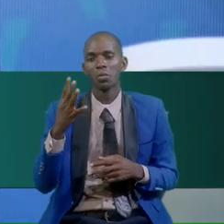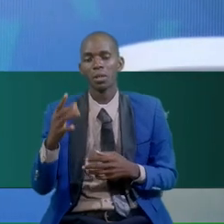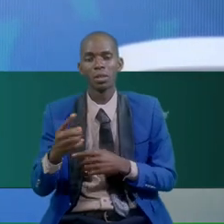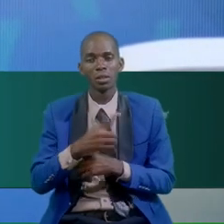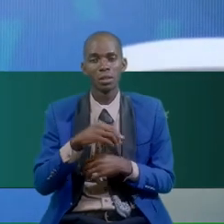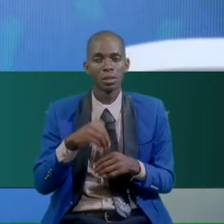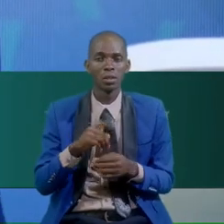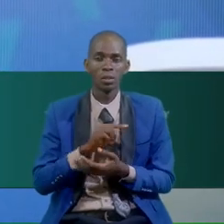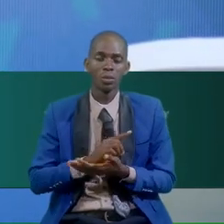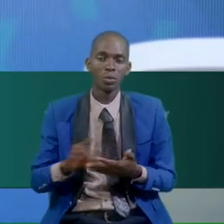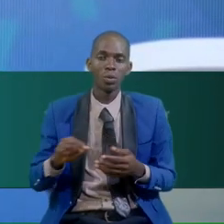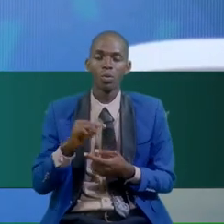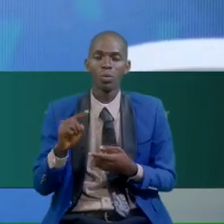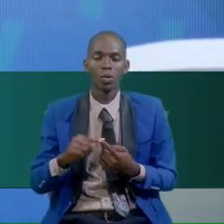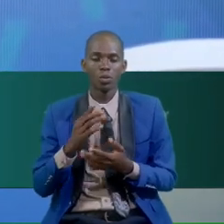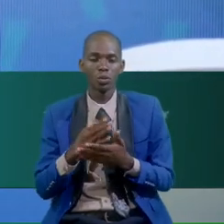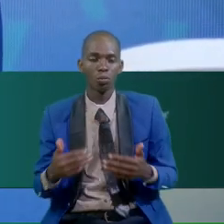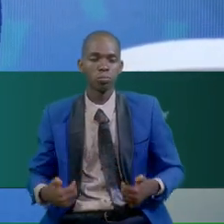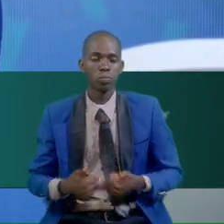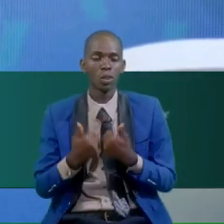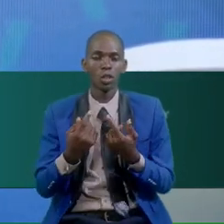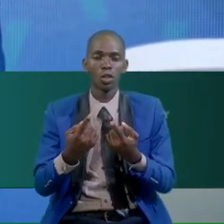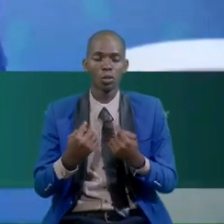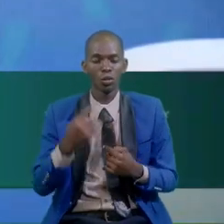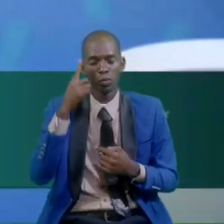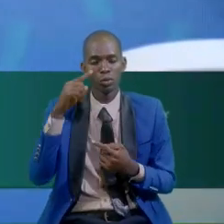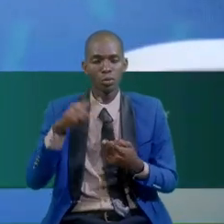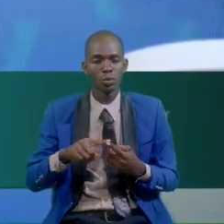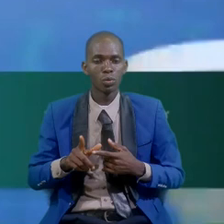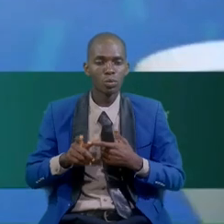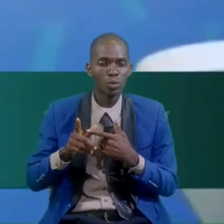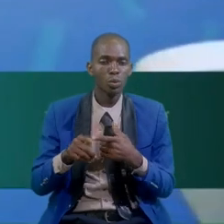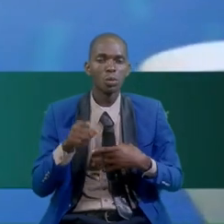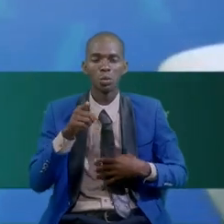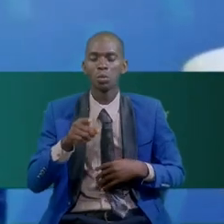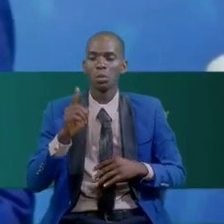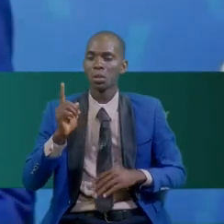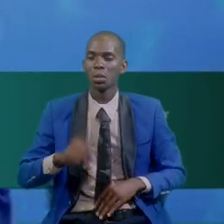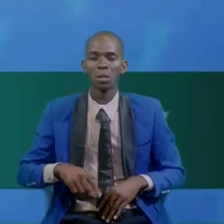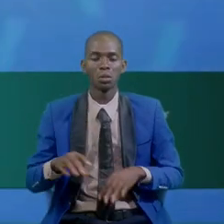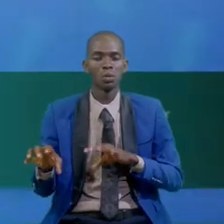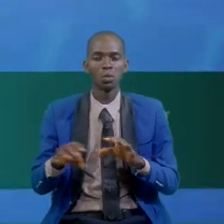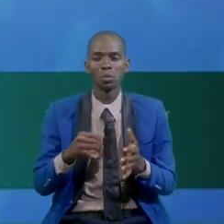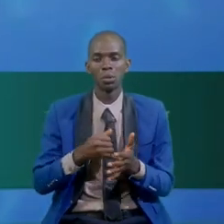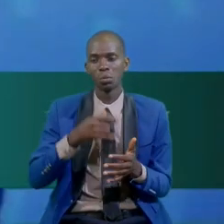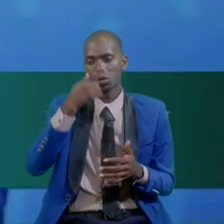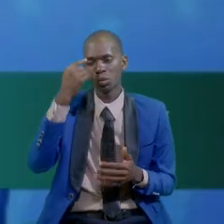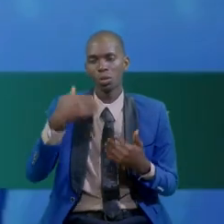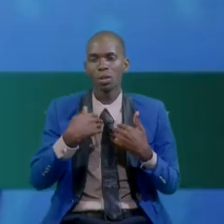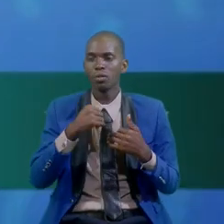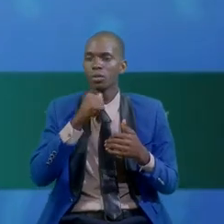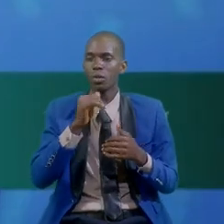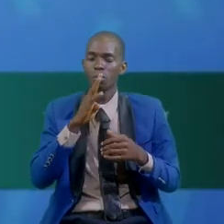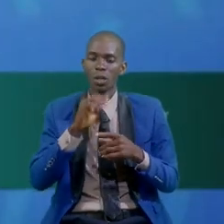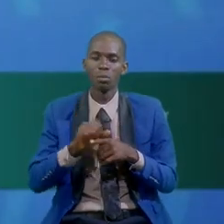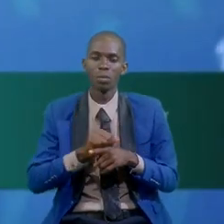any challenge comes that you are to rise up and run, you cannot, because you have not been doing it.